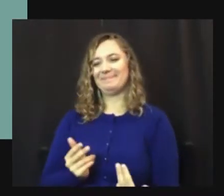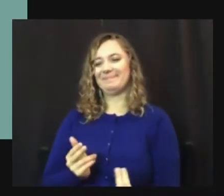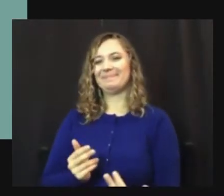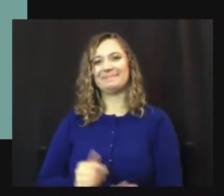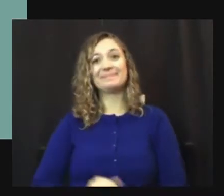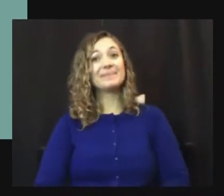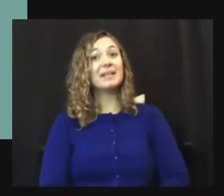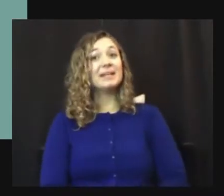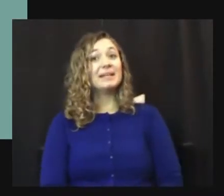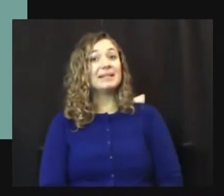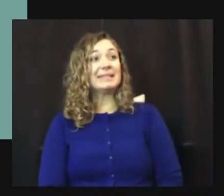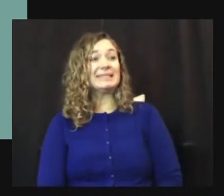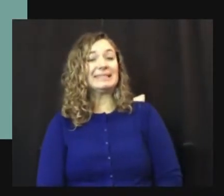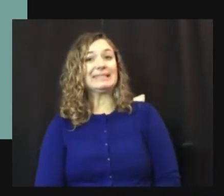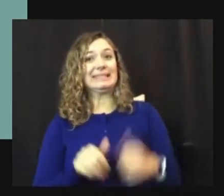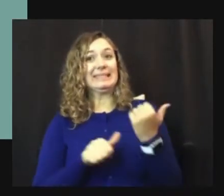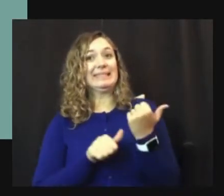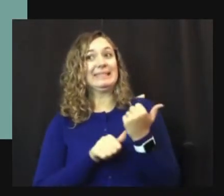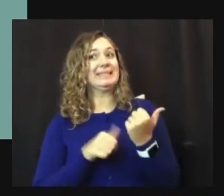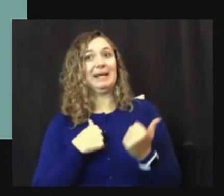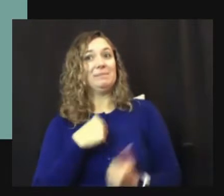the assist. I am not independent.